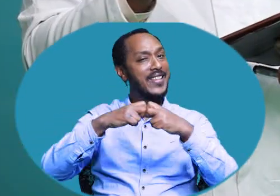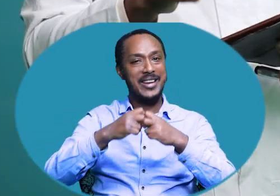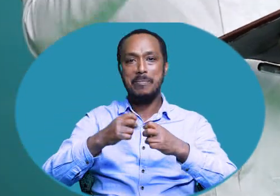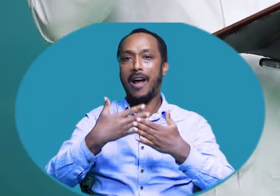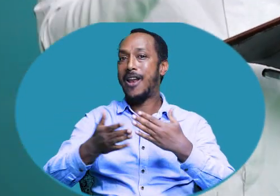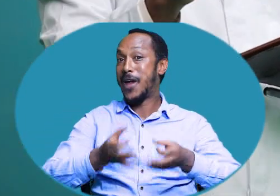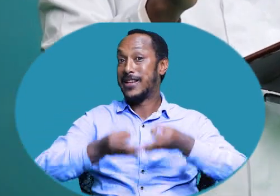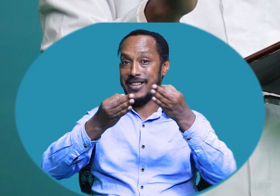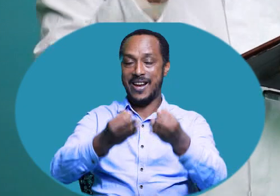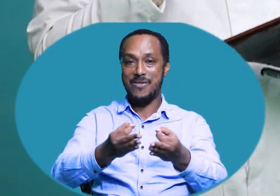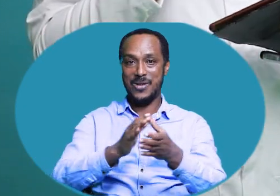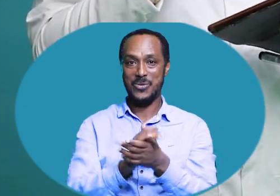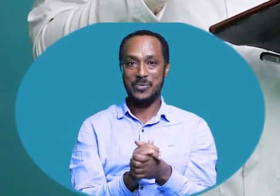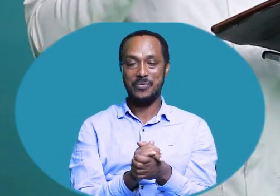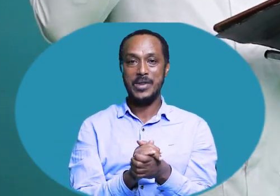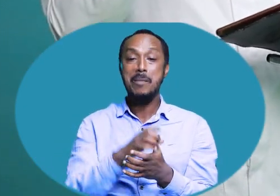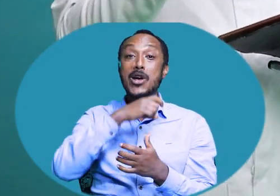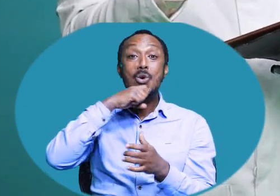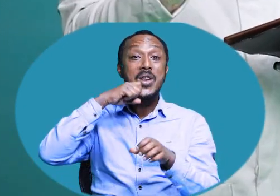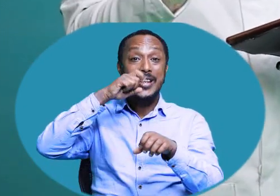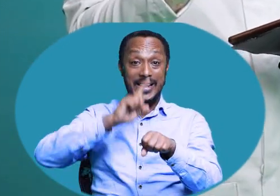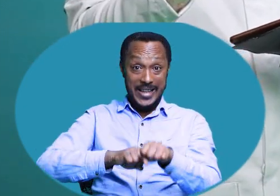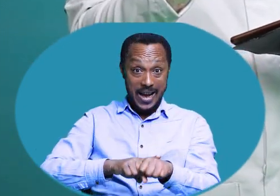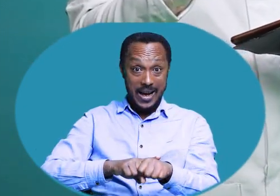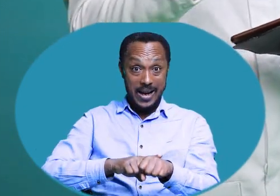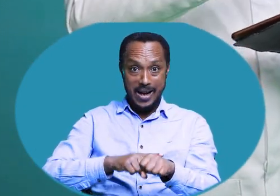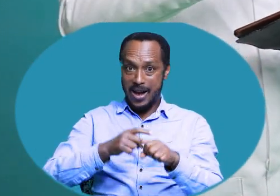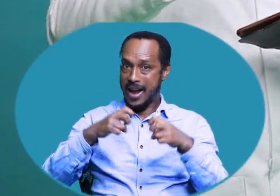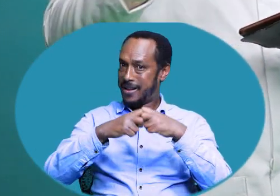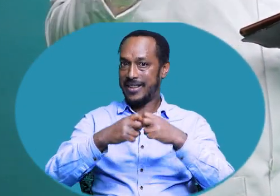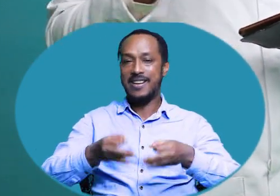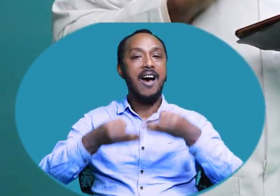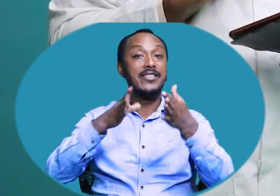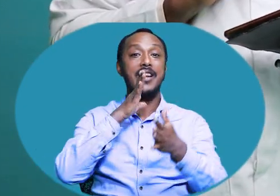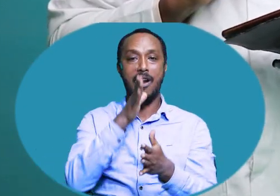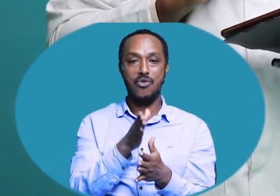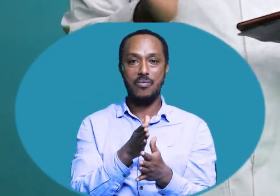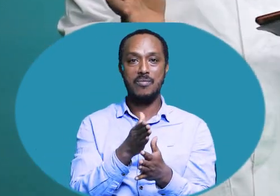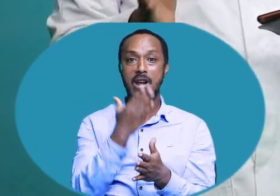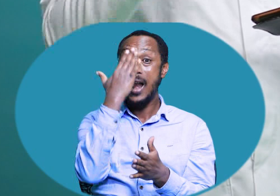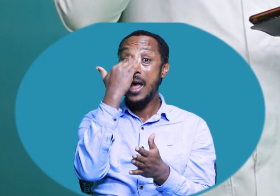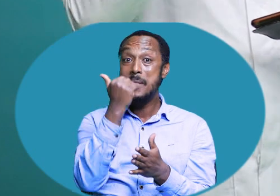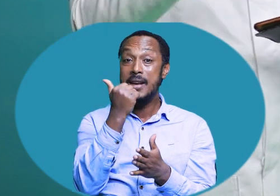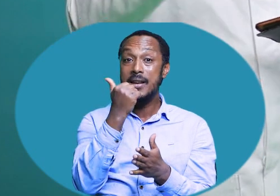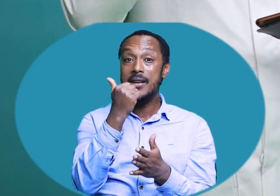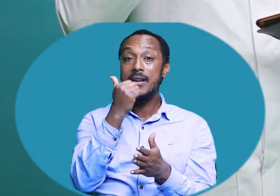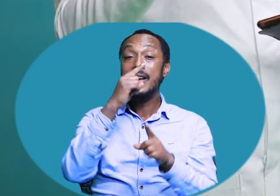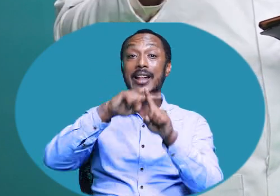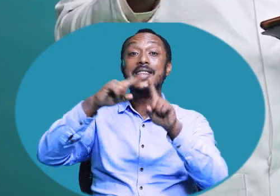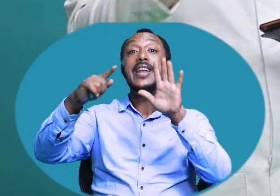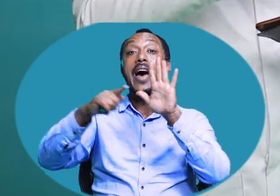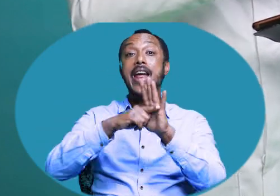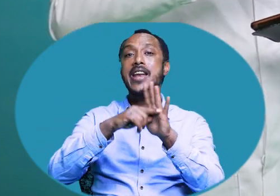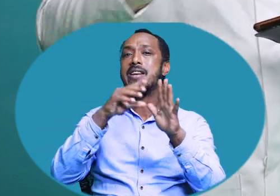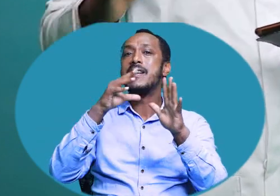Remember, ionic compounds in solid state not conduct electricity. Why? Because cations and